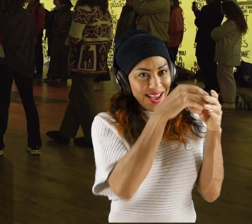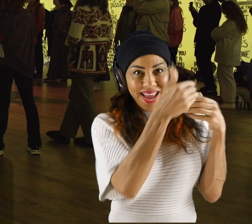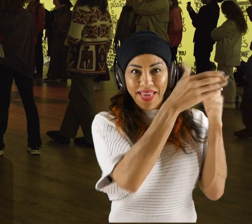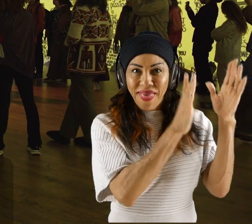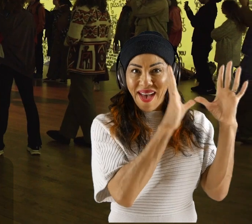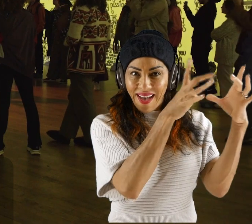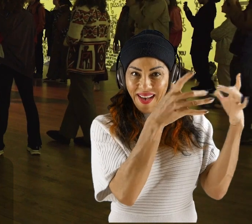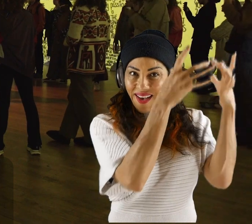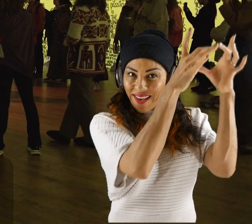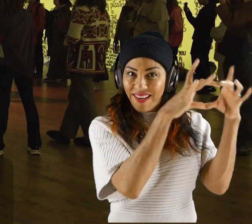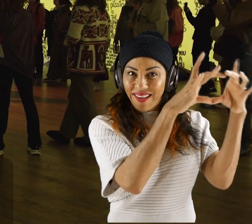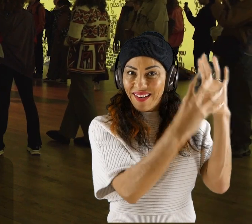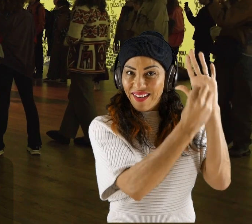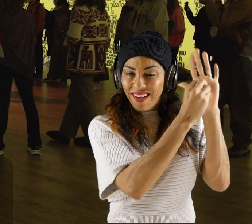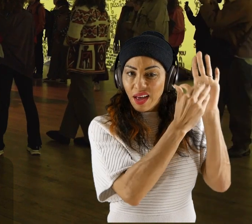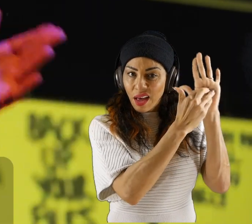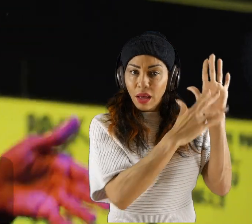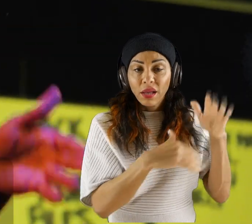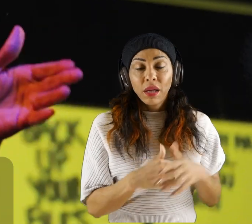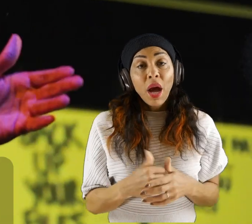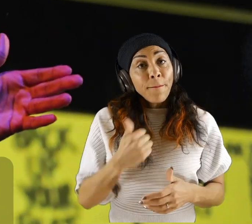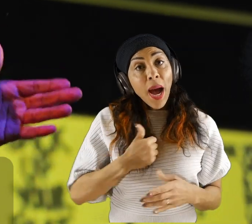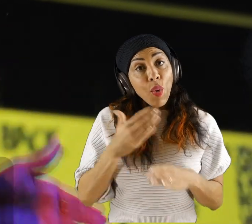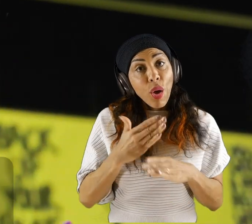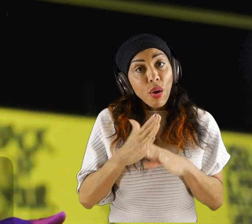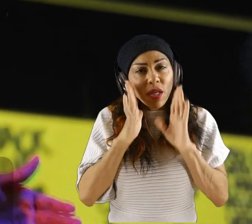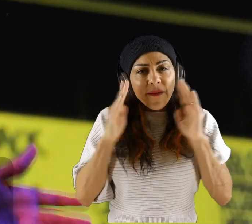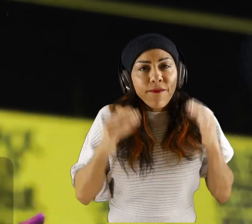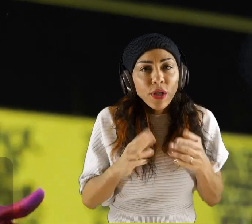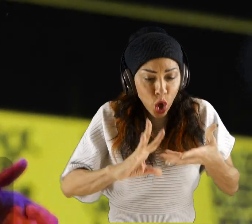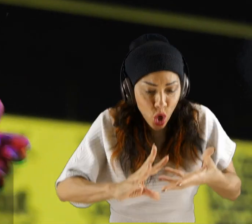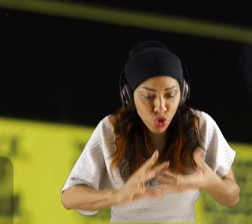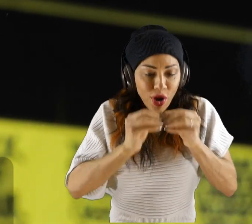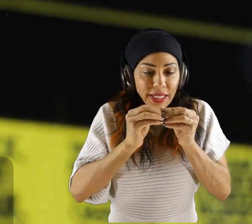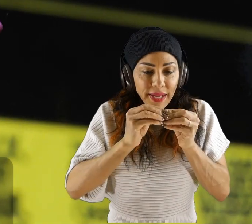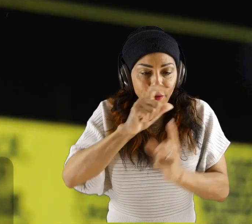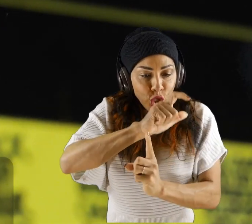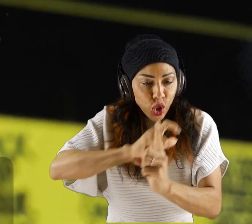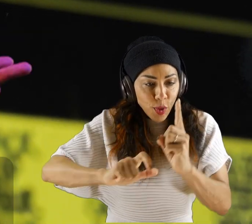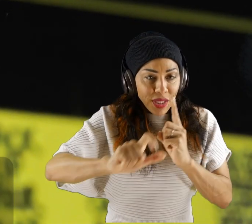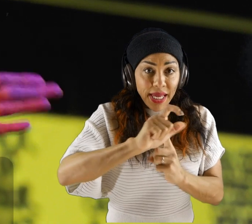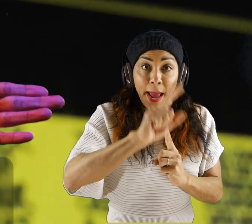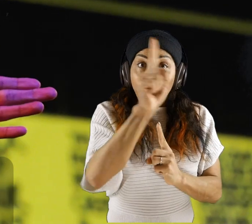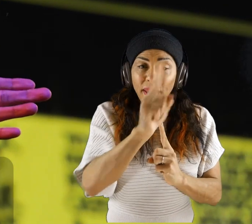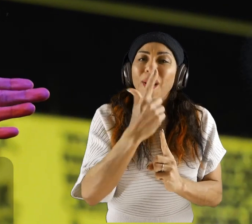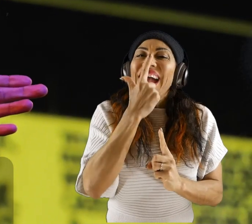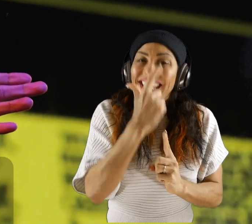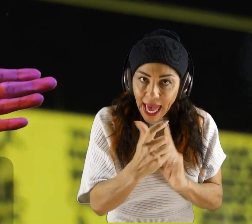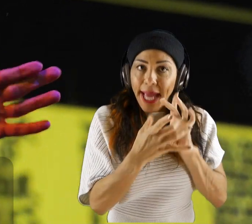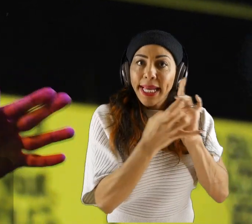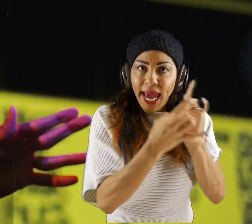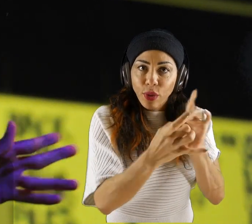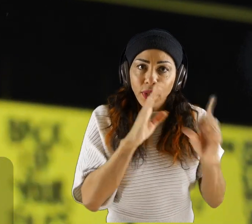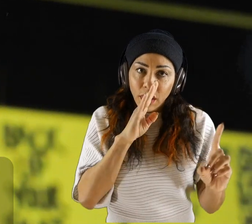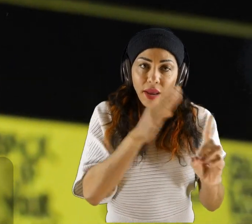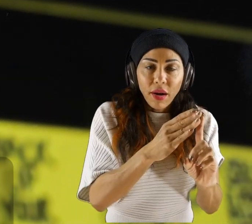the real dialed down focus of this work is focused on creative community, people that I can engage with directly. This